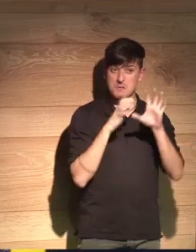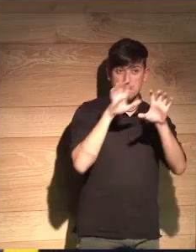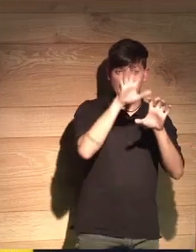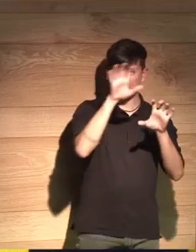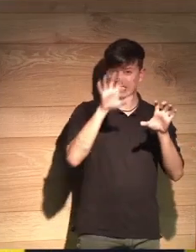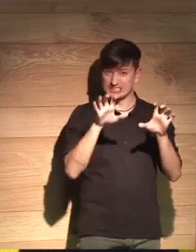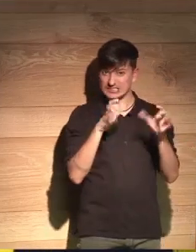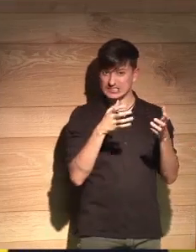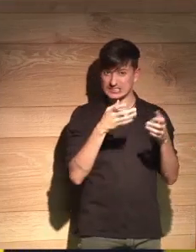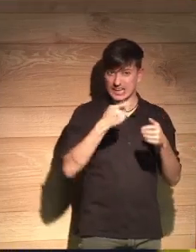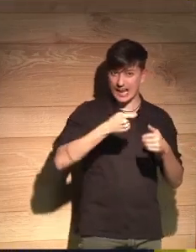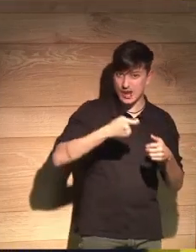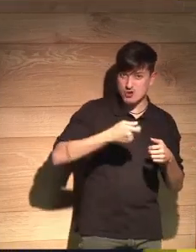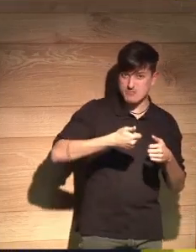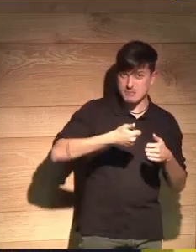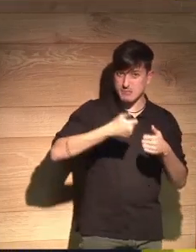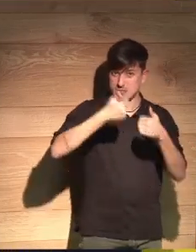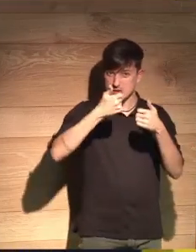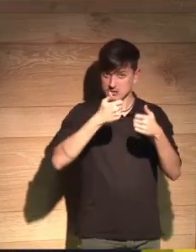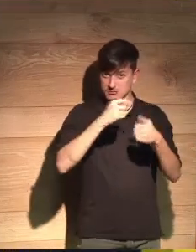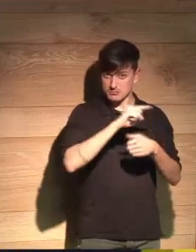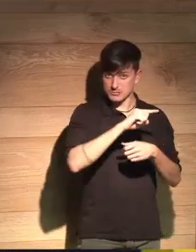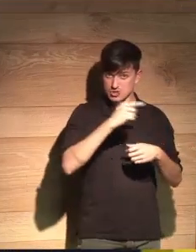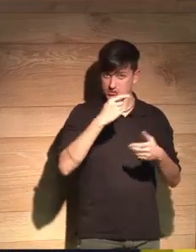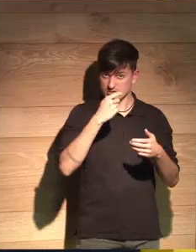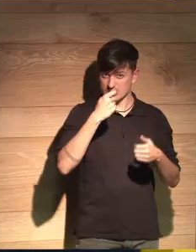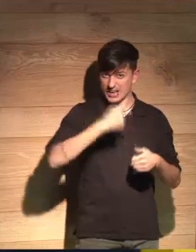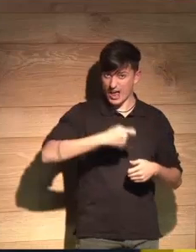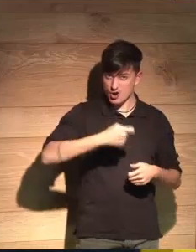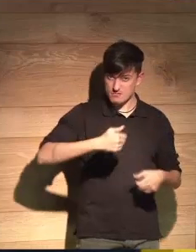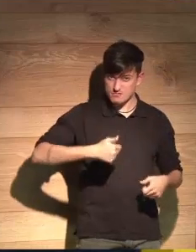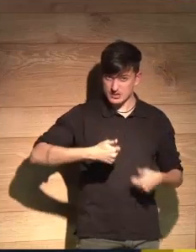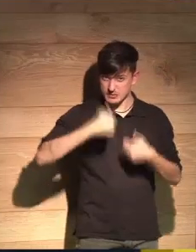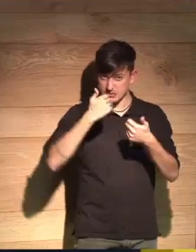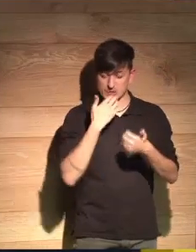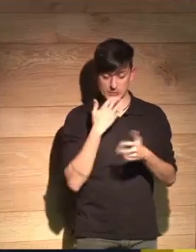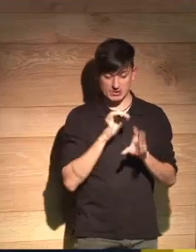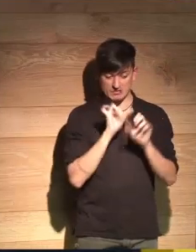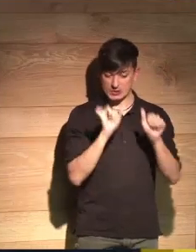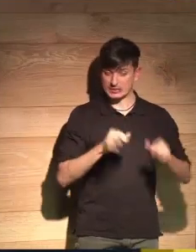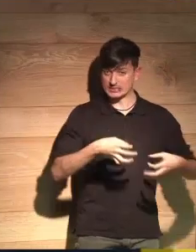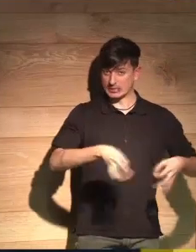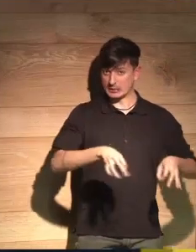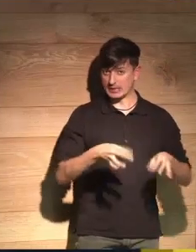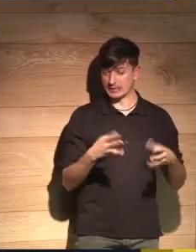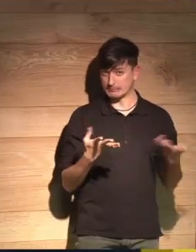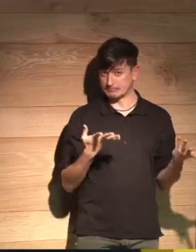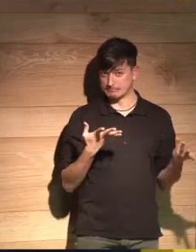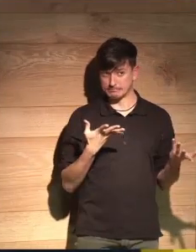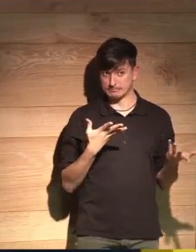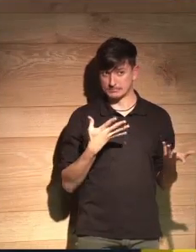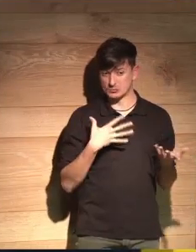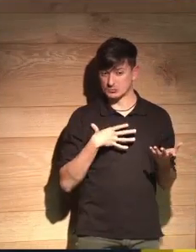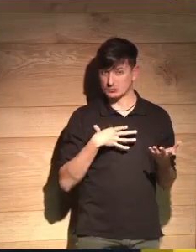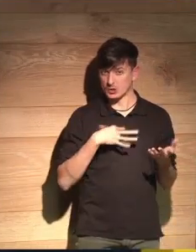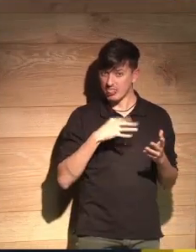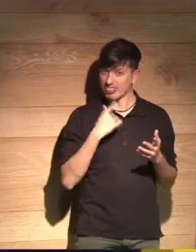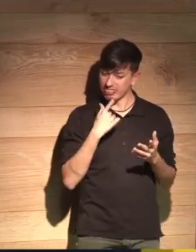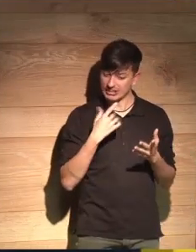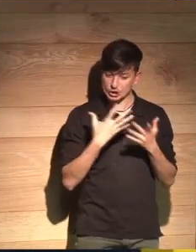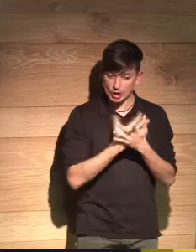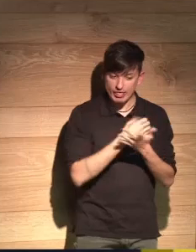Because they can't be there because the prices will be more expensive. For example, a very simple way would be to say, in